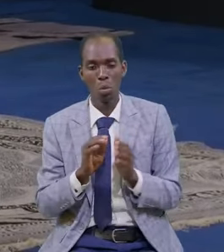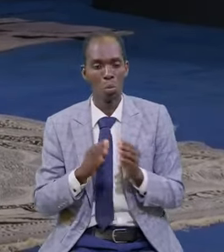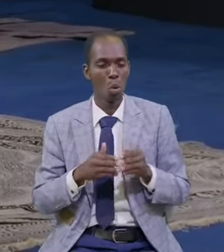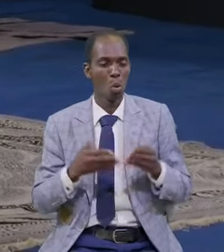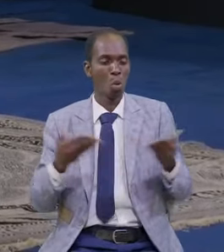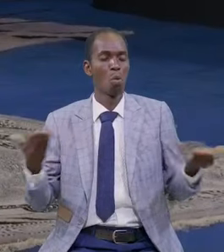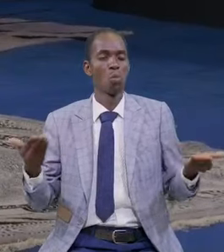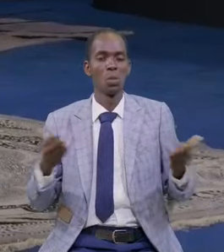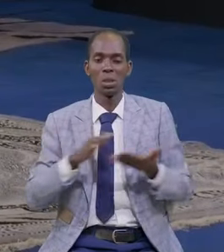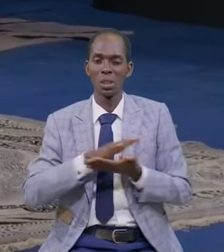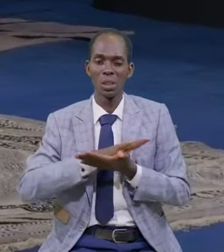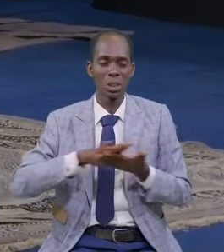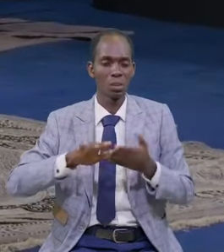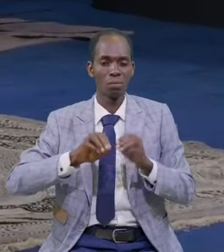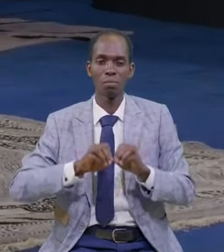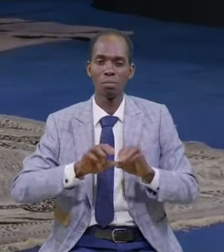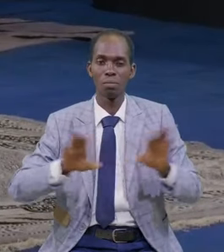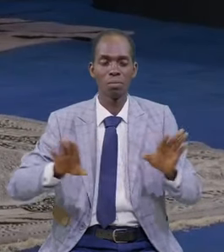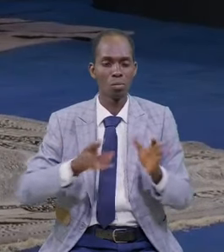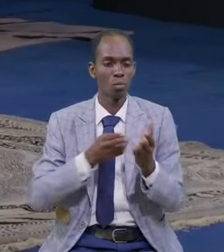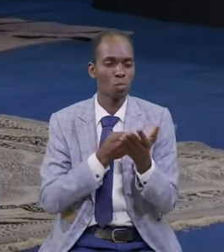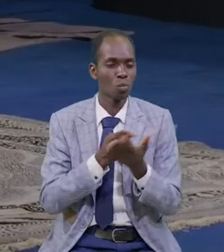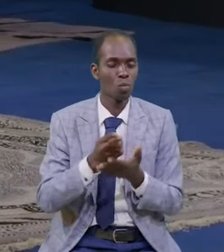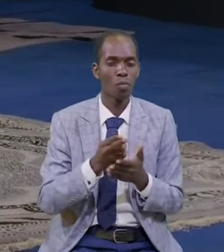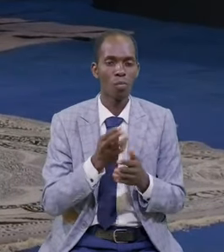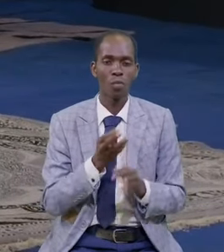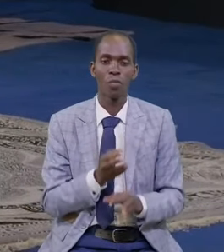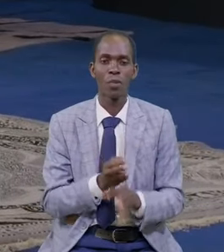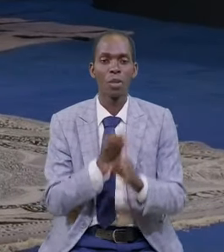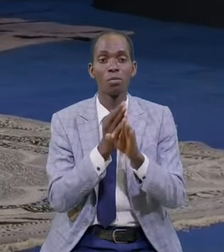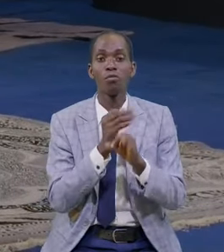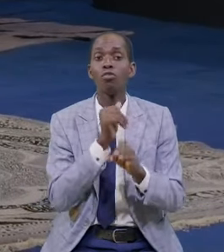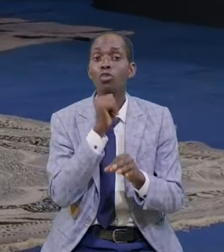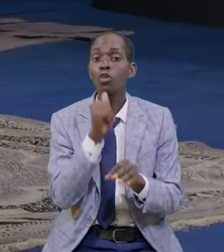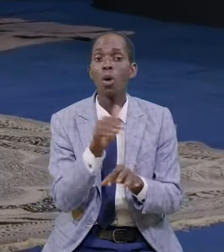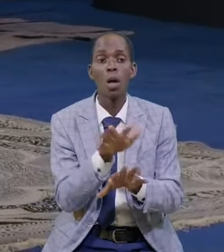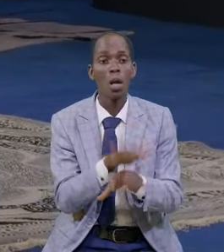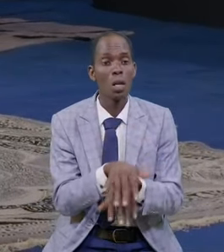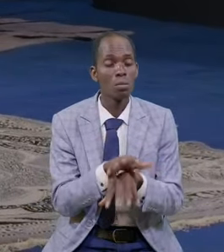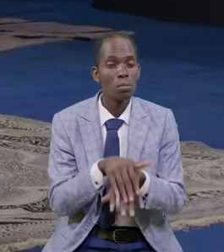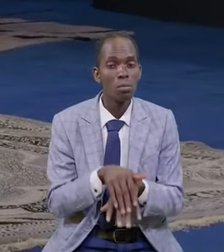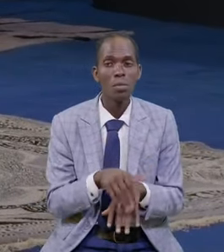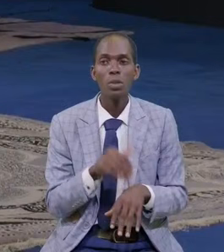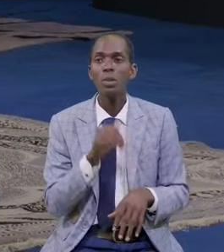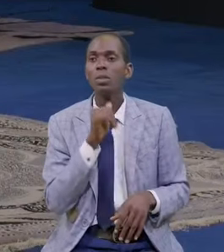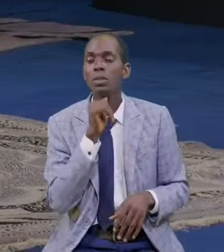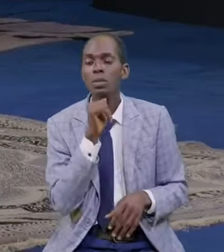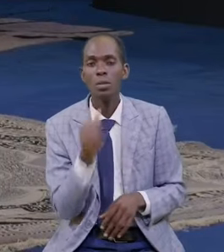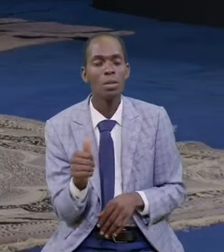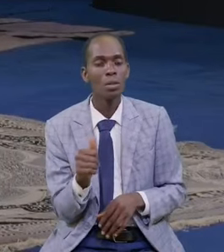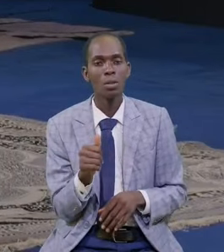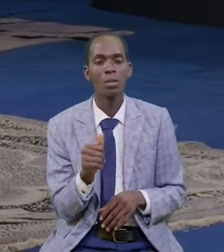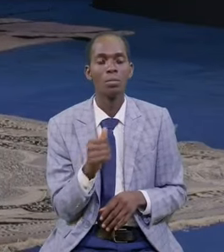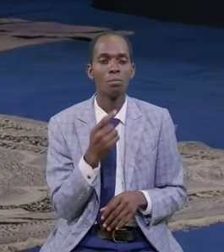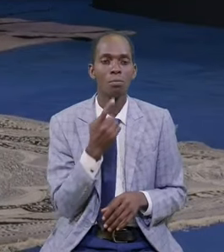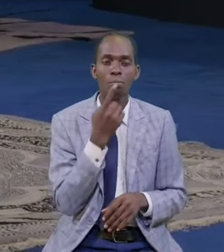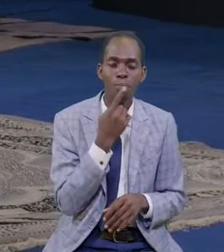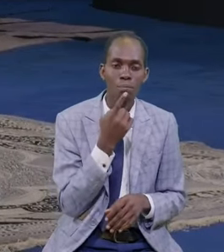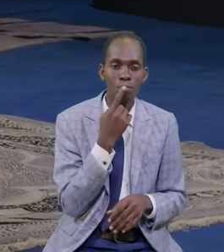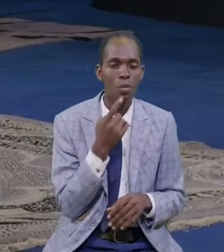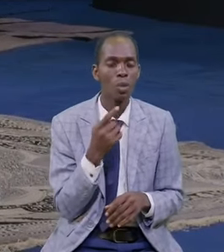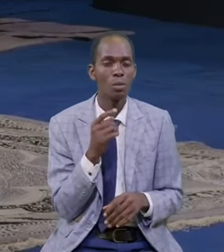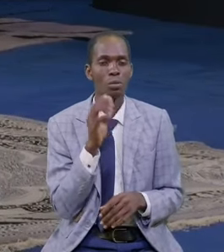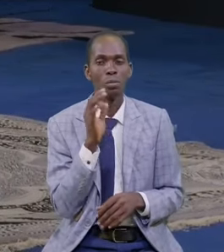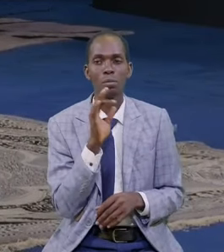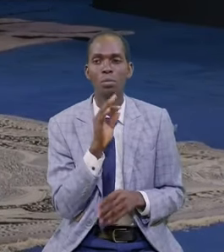true faithful not hypocritical not a make beli not let me keep